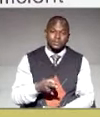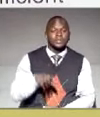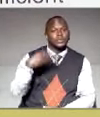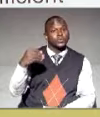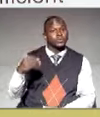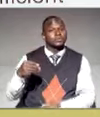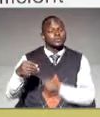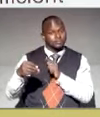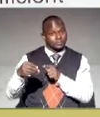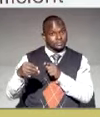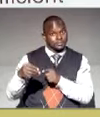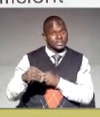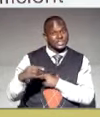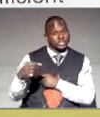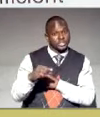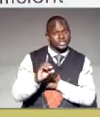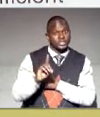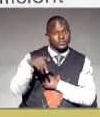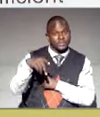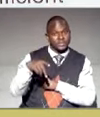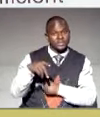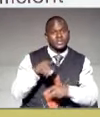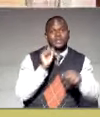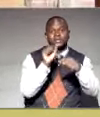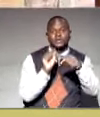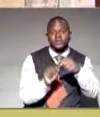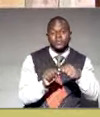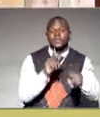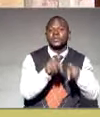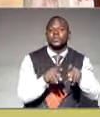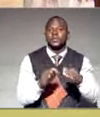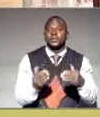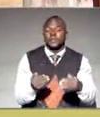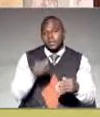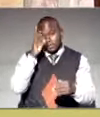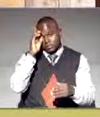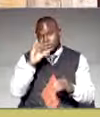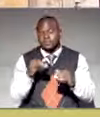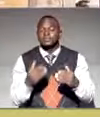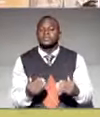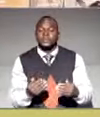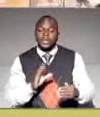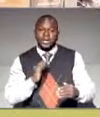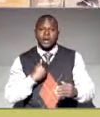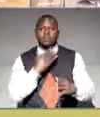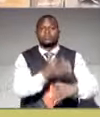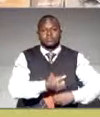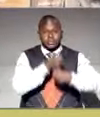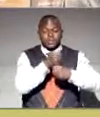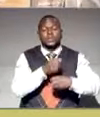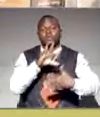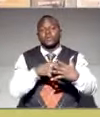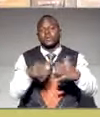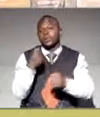$1,000 is GDP divided by the population. Remember, we have in our budget framework